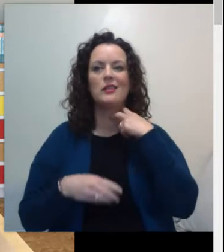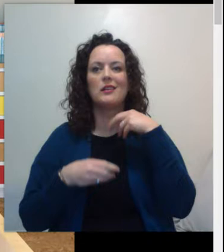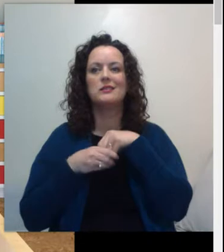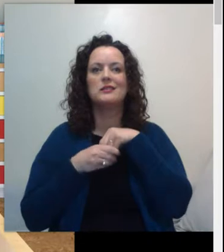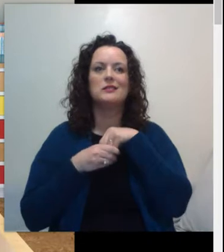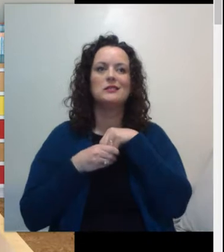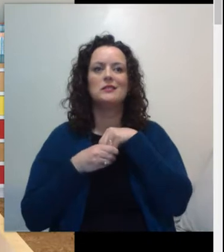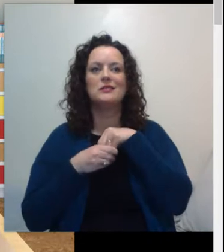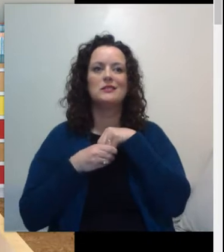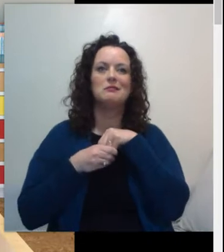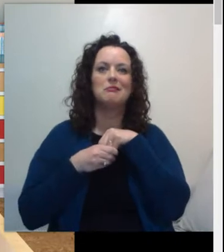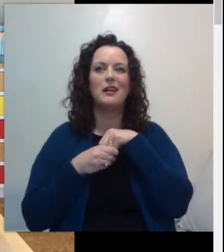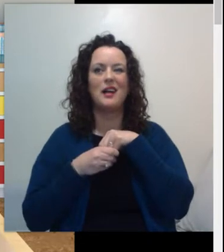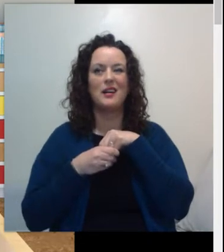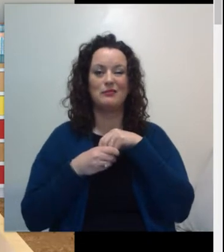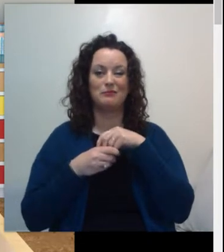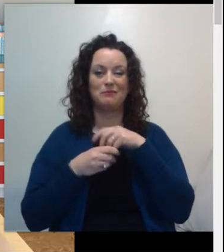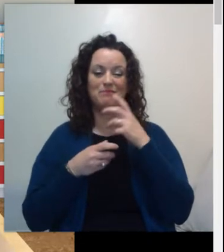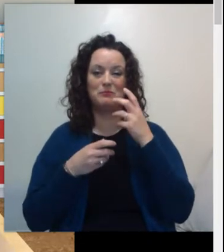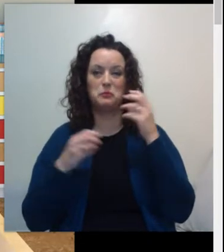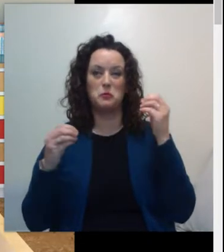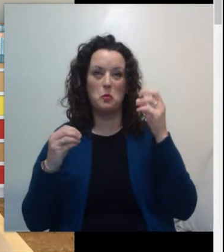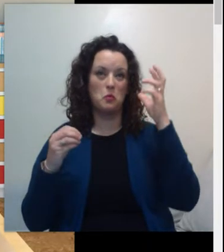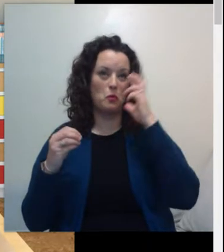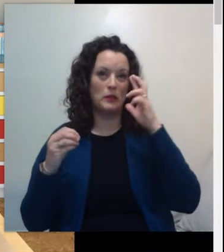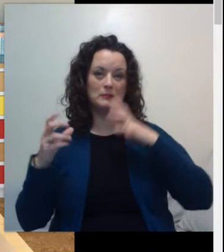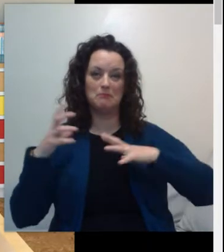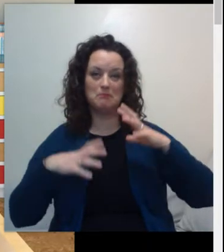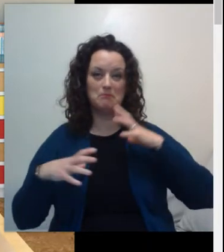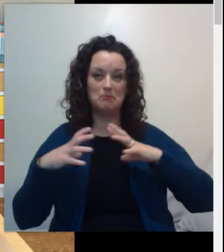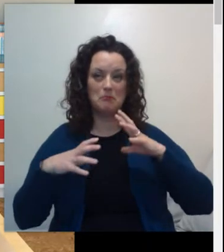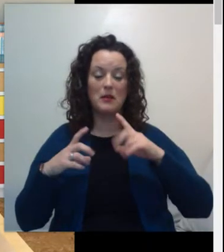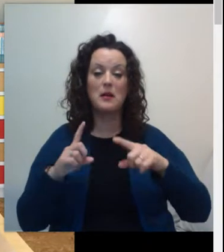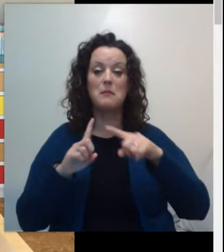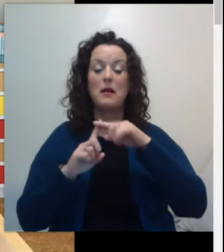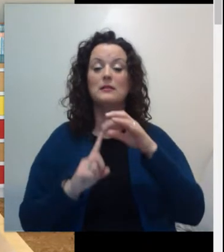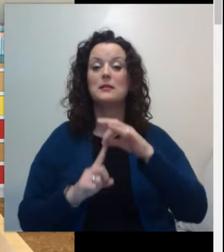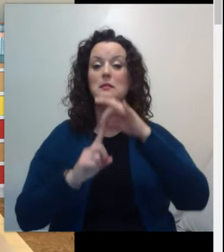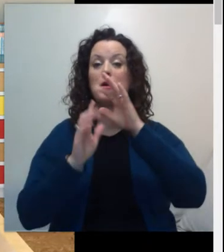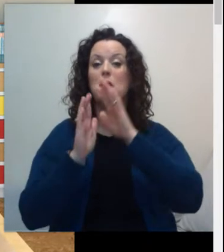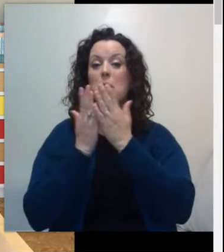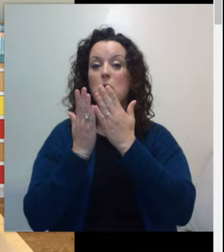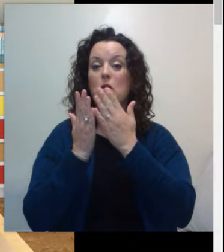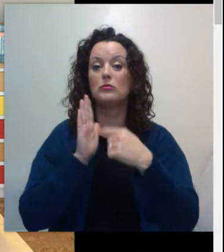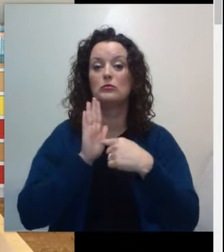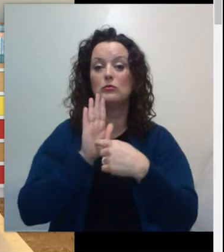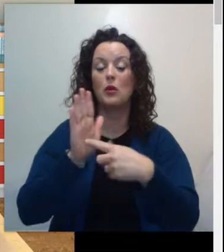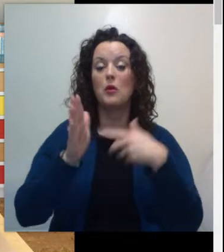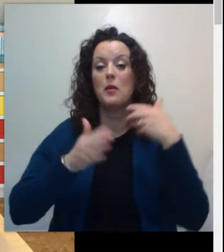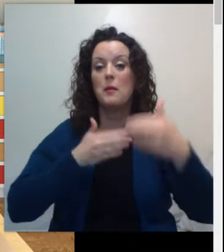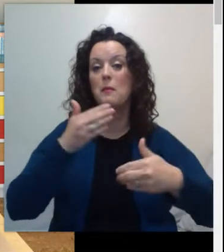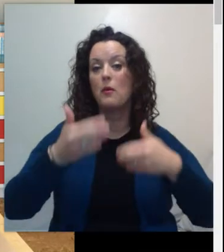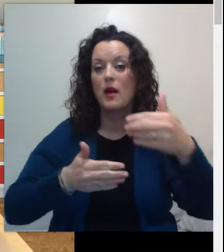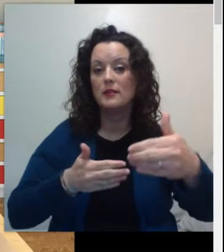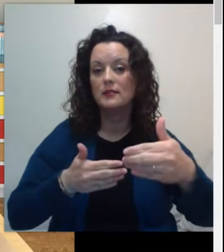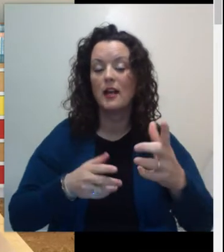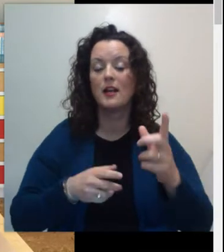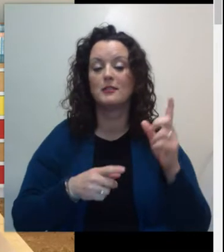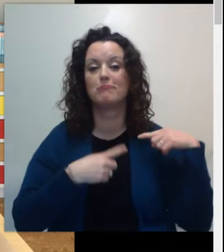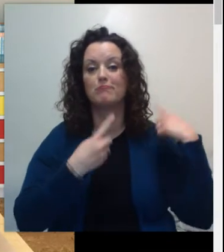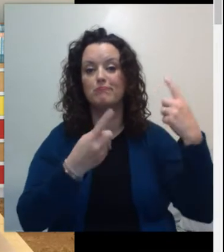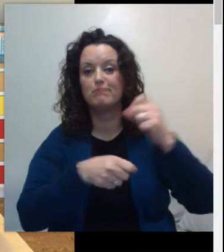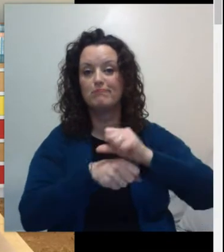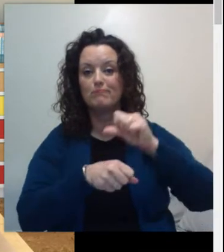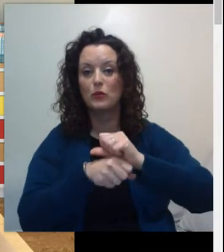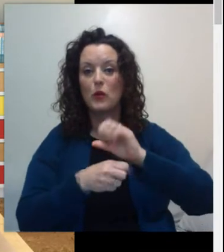had a lot of excuses to dress up. And I have a special book that I want to show you the process of and some of the work that I've done. And